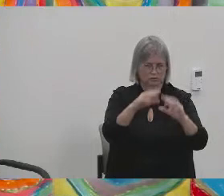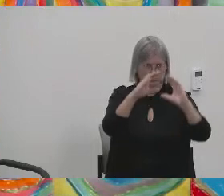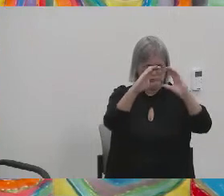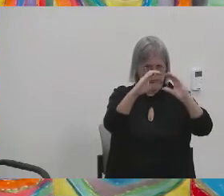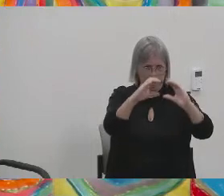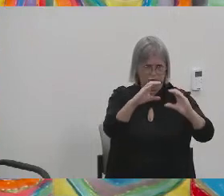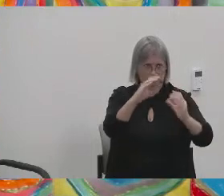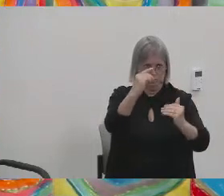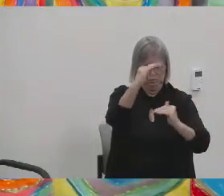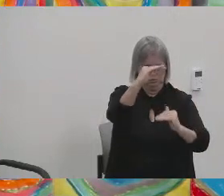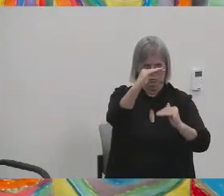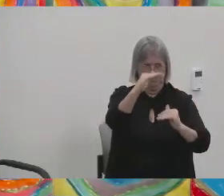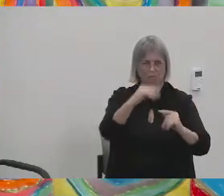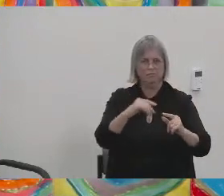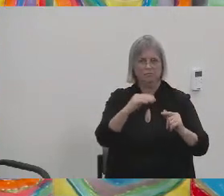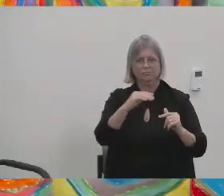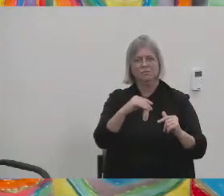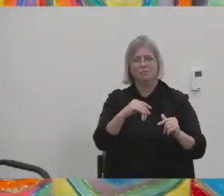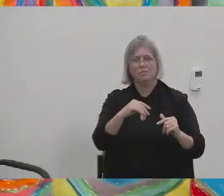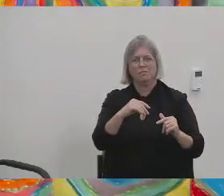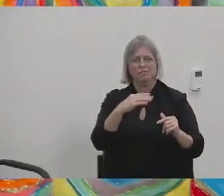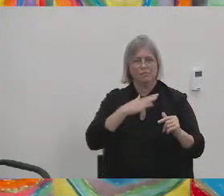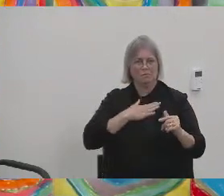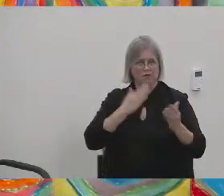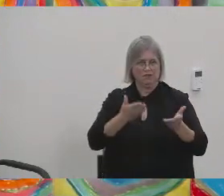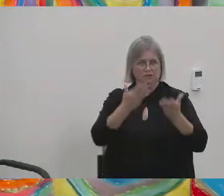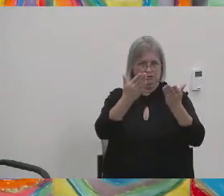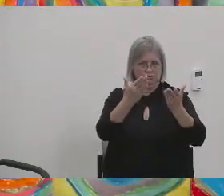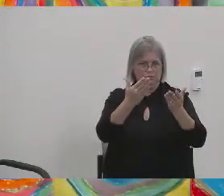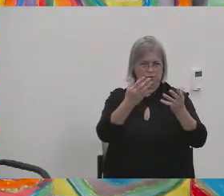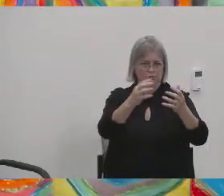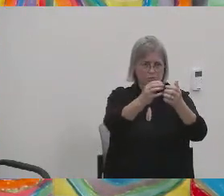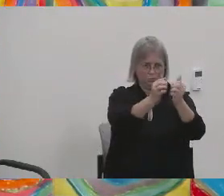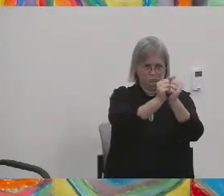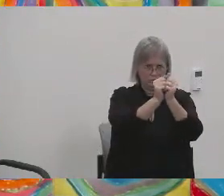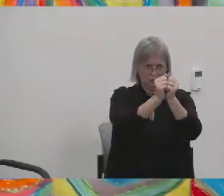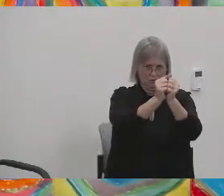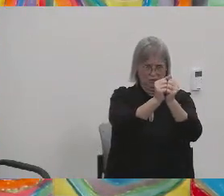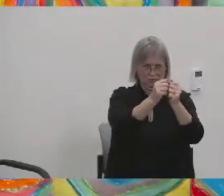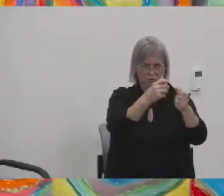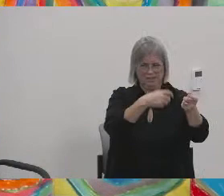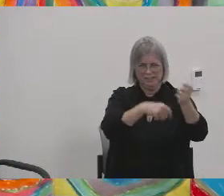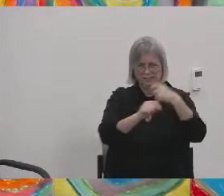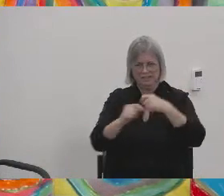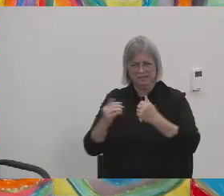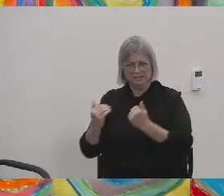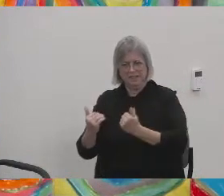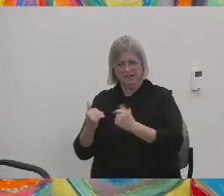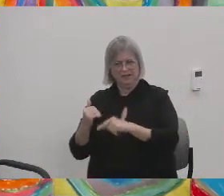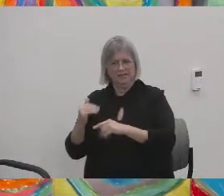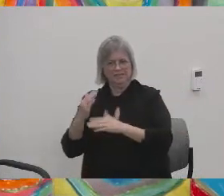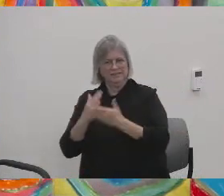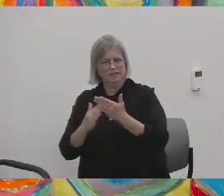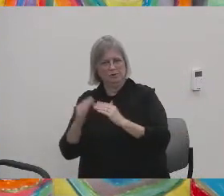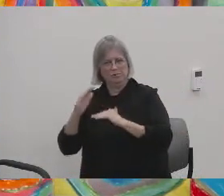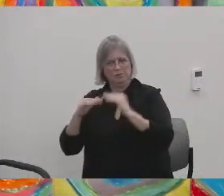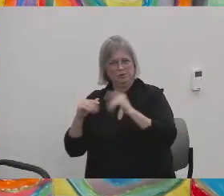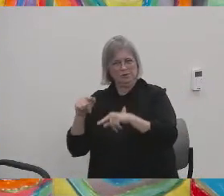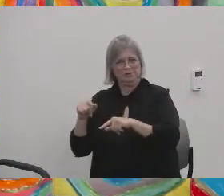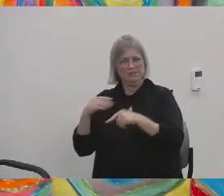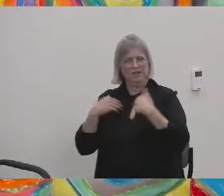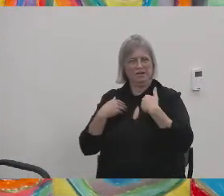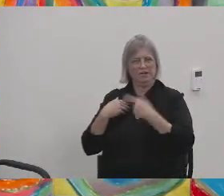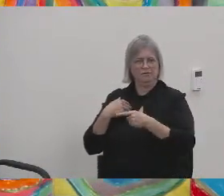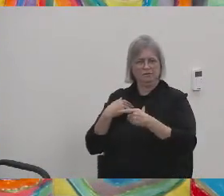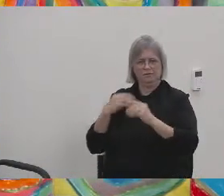My proposed schedule would be keeping that all together. Instead, what some of these buildings are doing is going